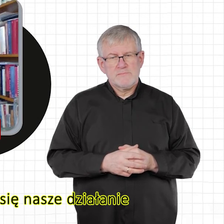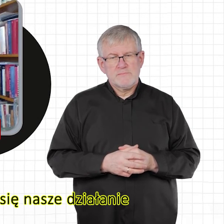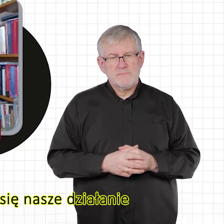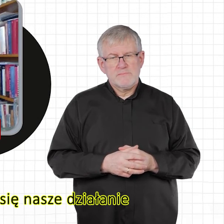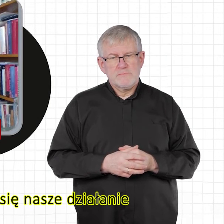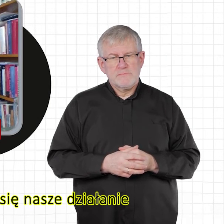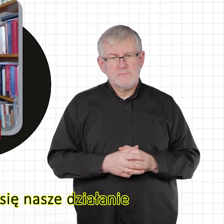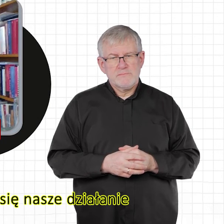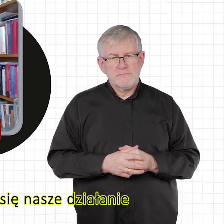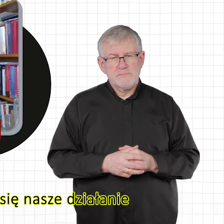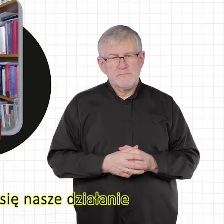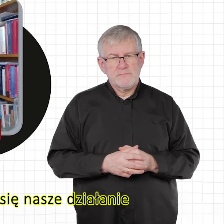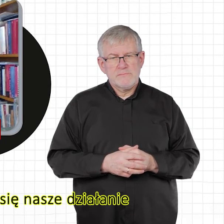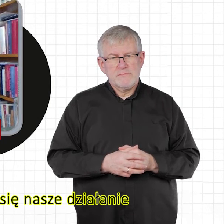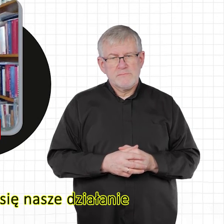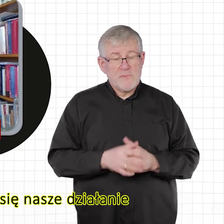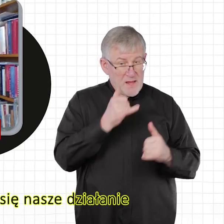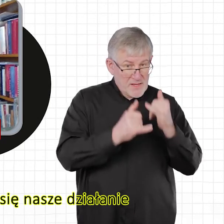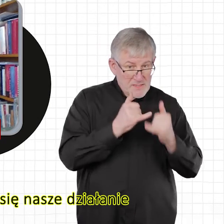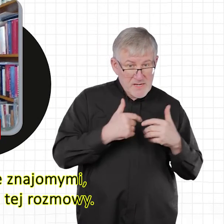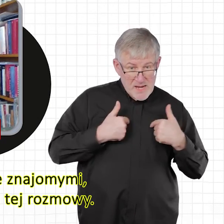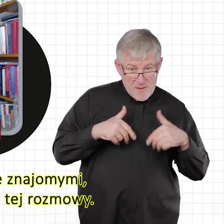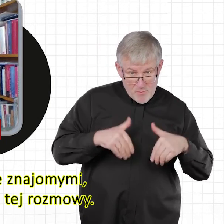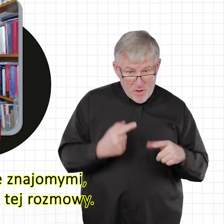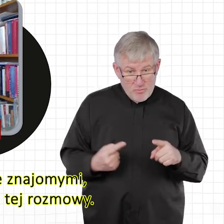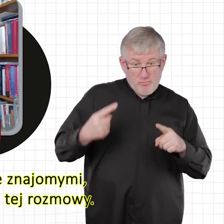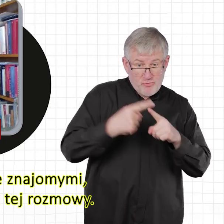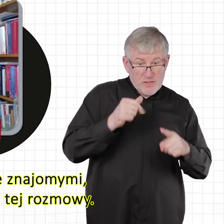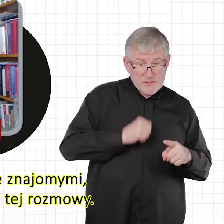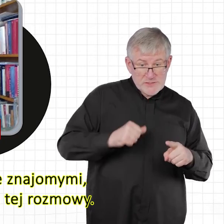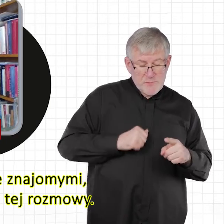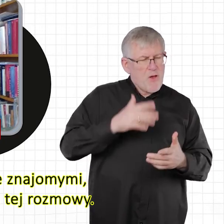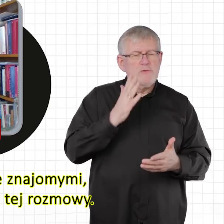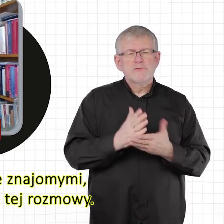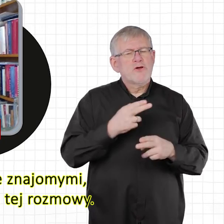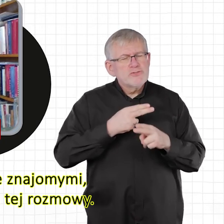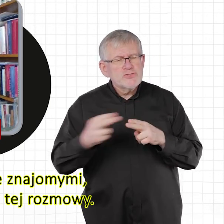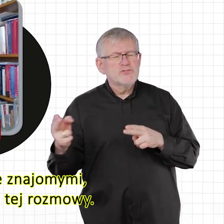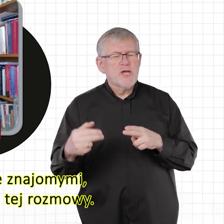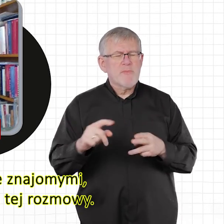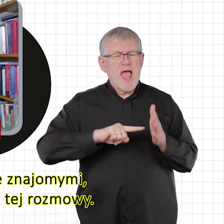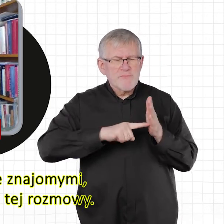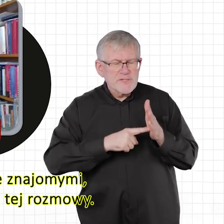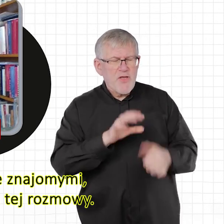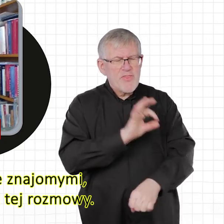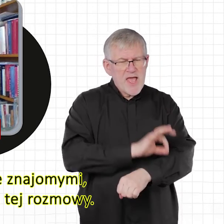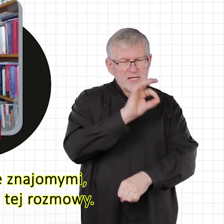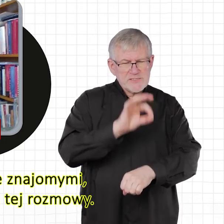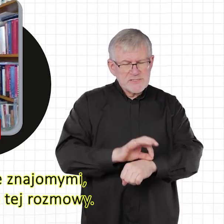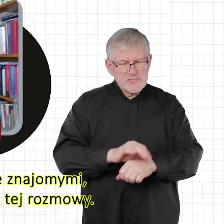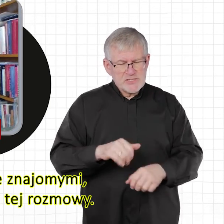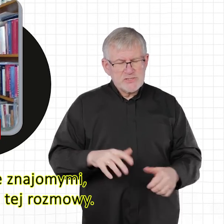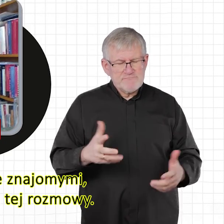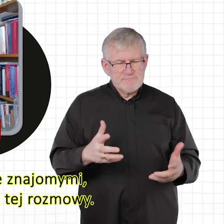thoughts. If you like the idea of our project, you can support us, like share this idea with your friends,